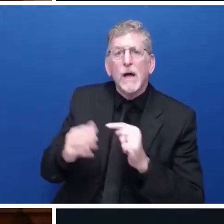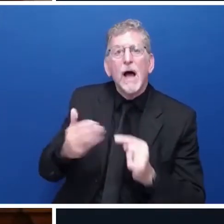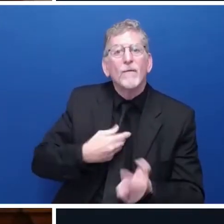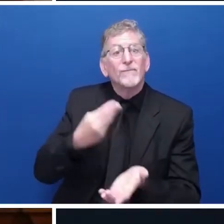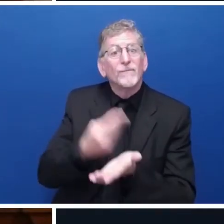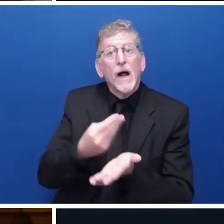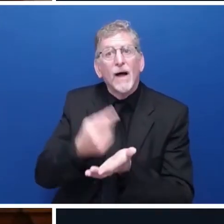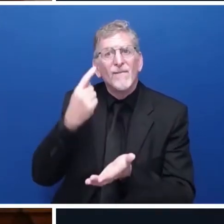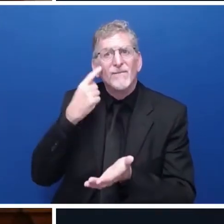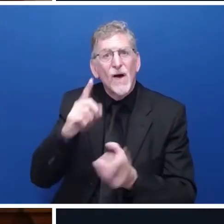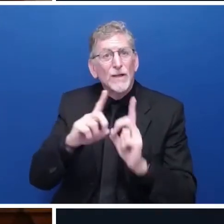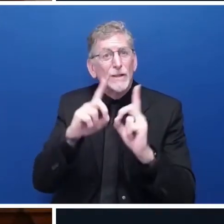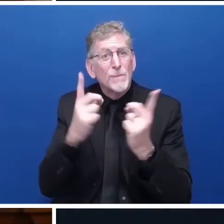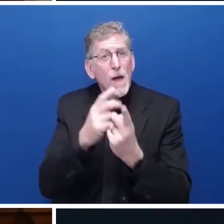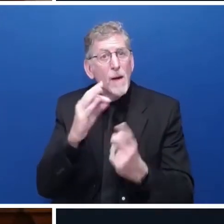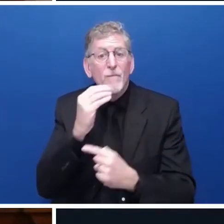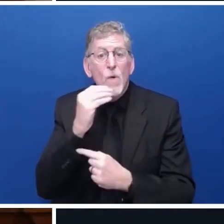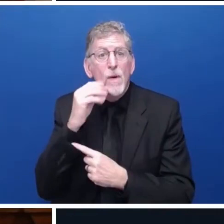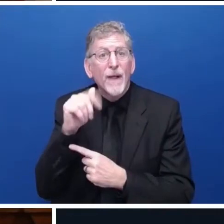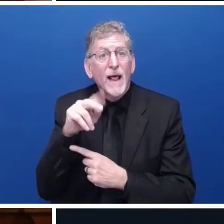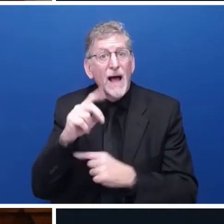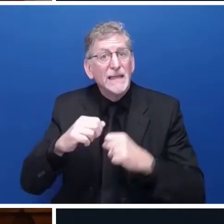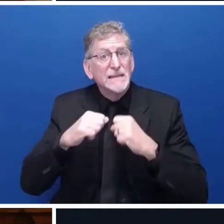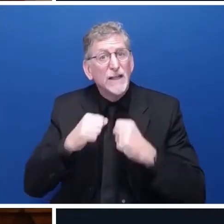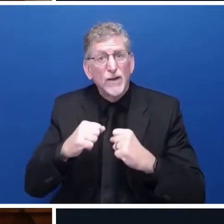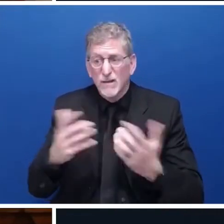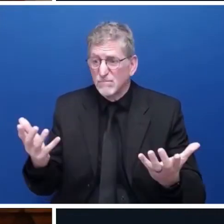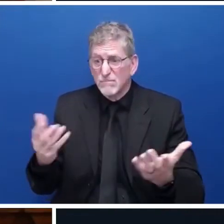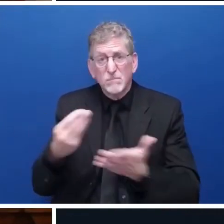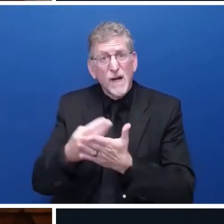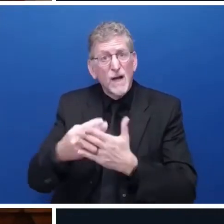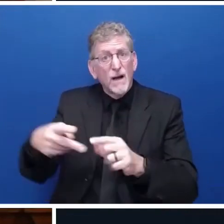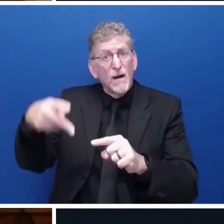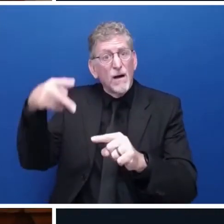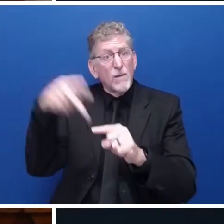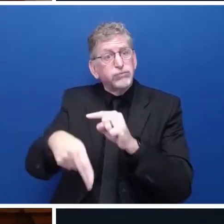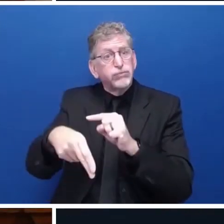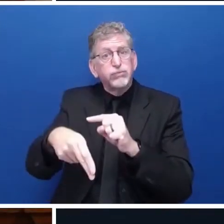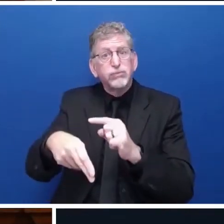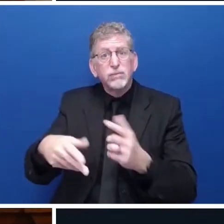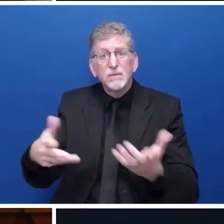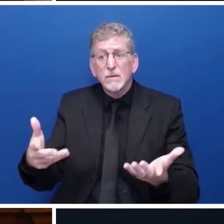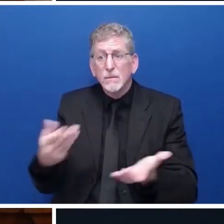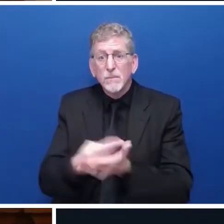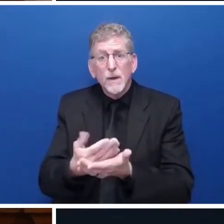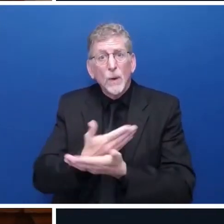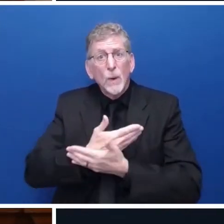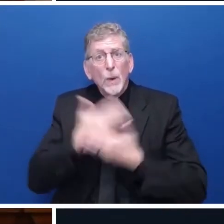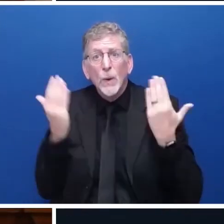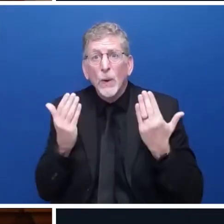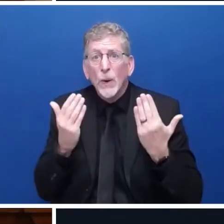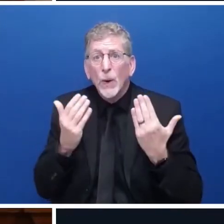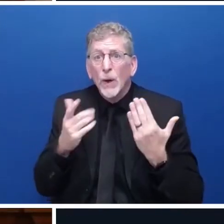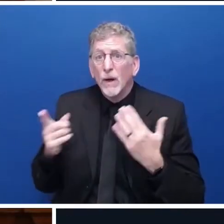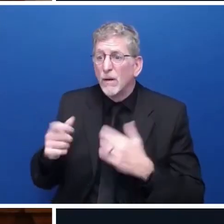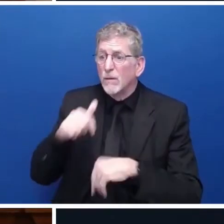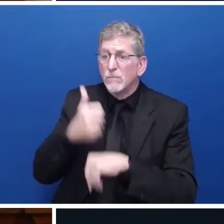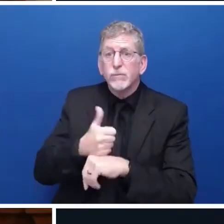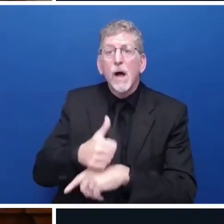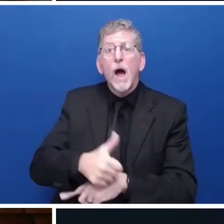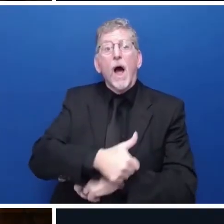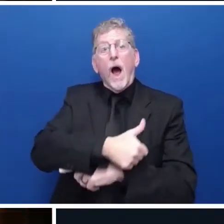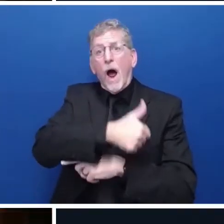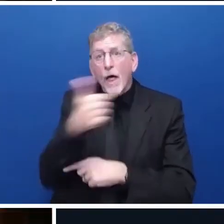cut off. It's all cut off. They have instituted another Democrat shutdown, the first one costing us